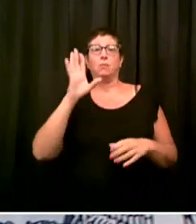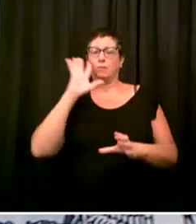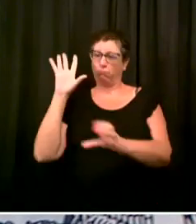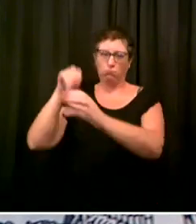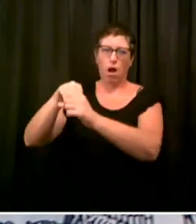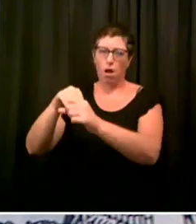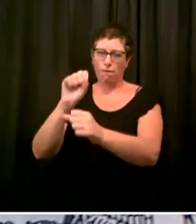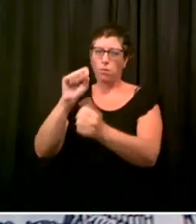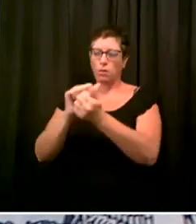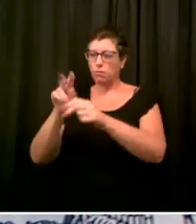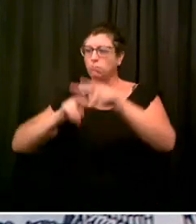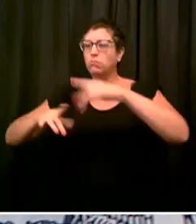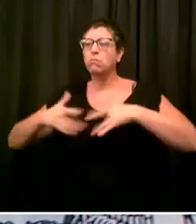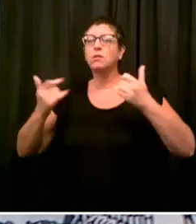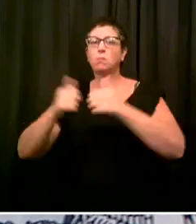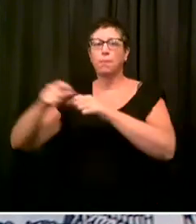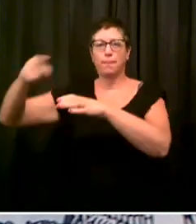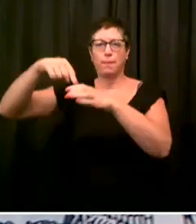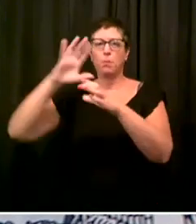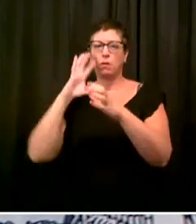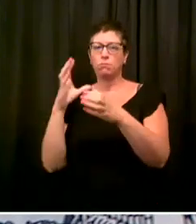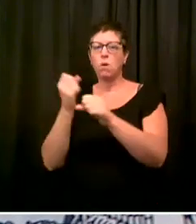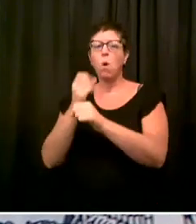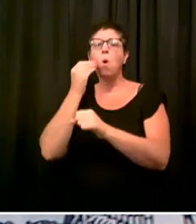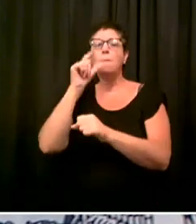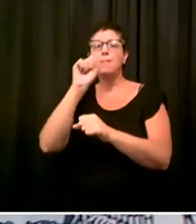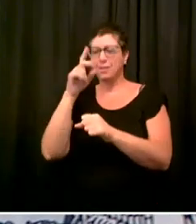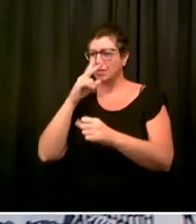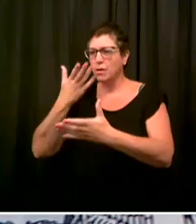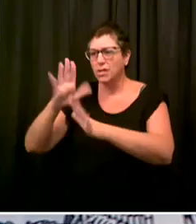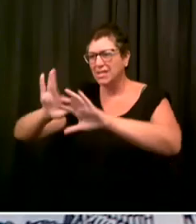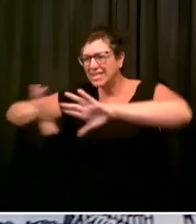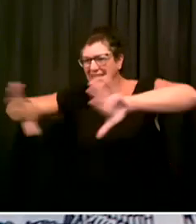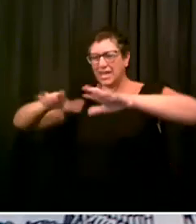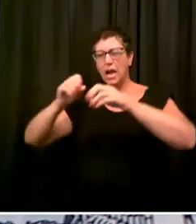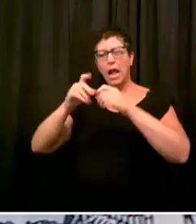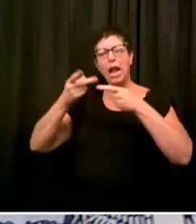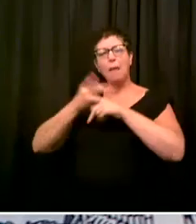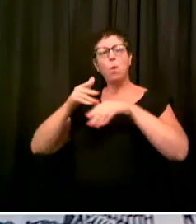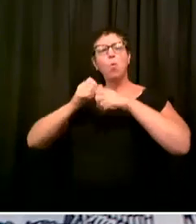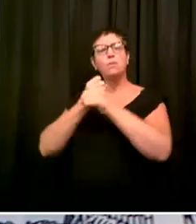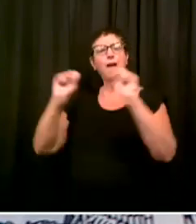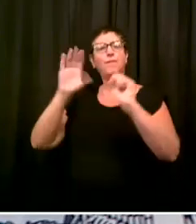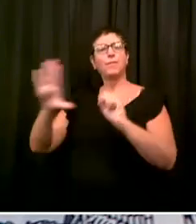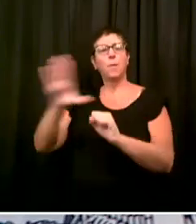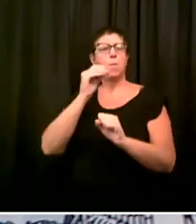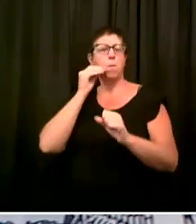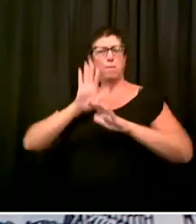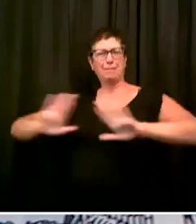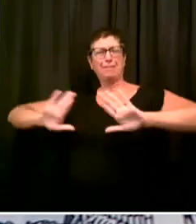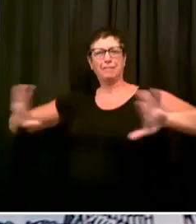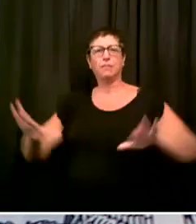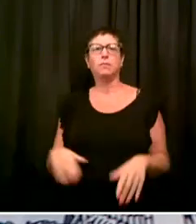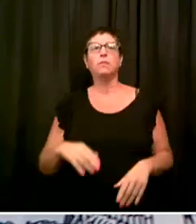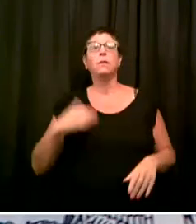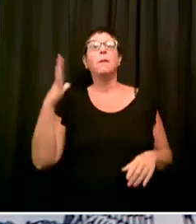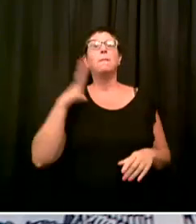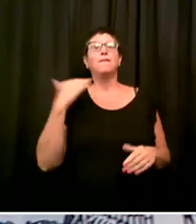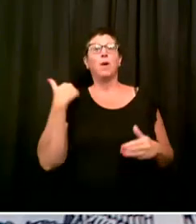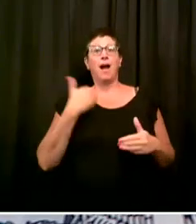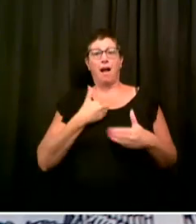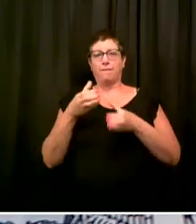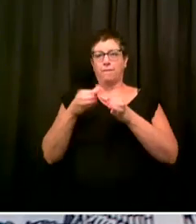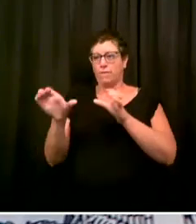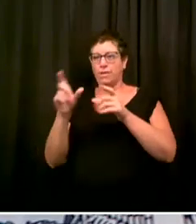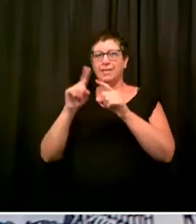dedicated homeless outreach unit. That's what got changed. But precincts still have to get involved when other